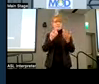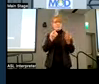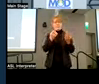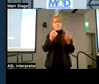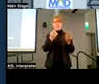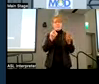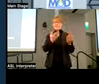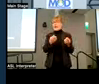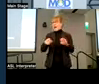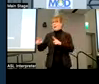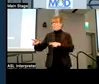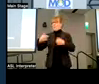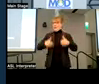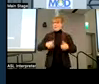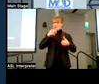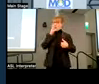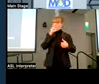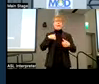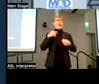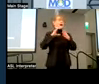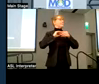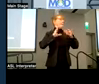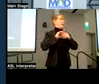cognitively, when I say that he is 20 out loud.